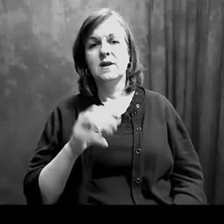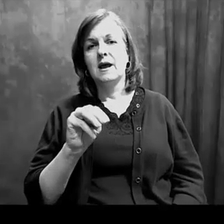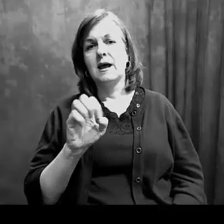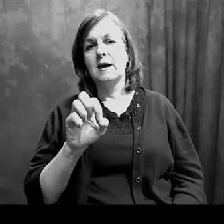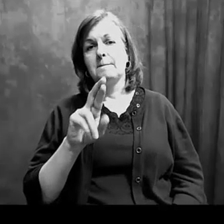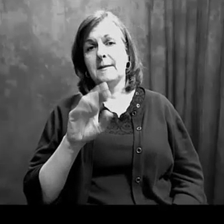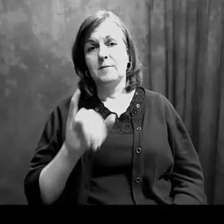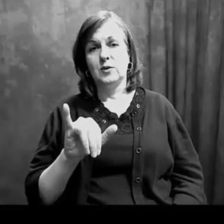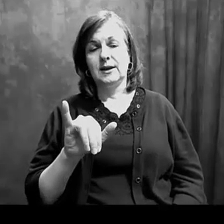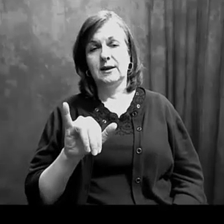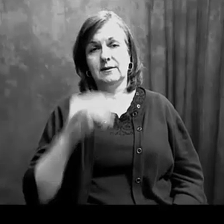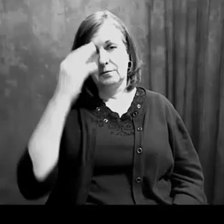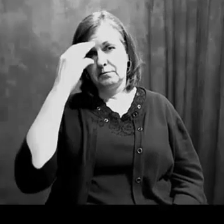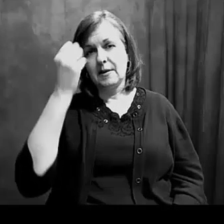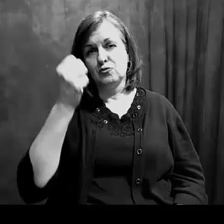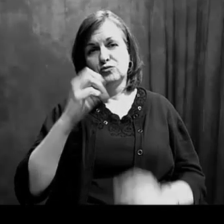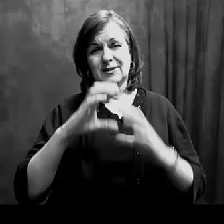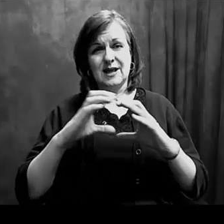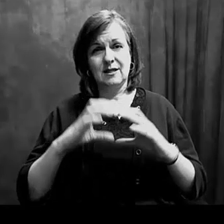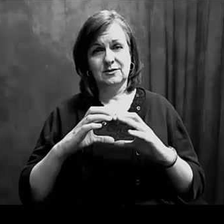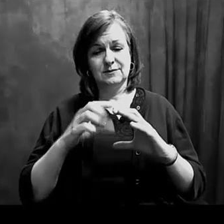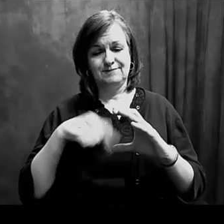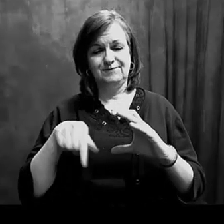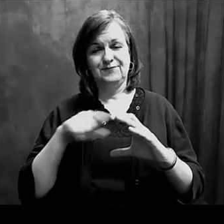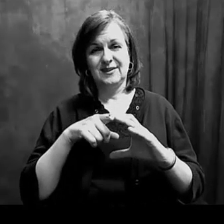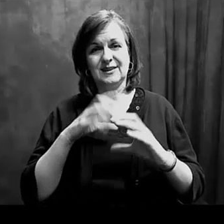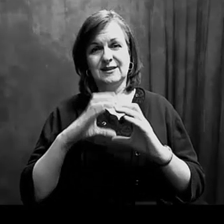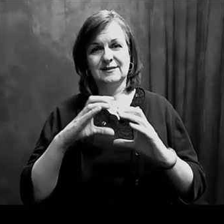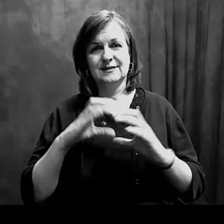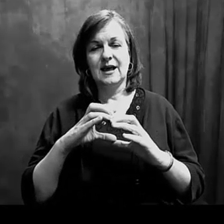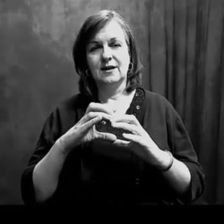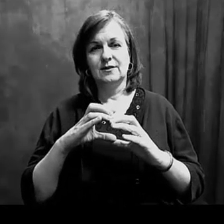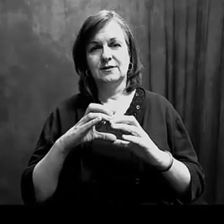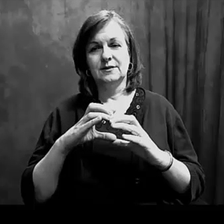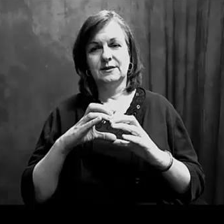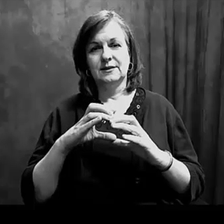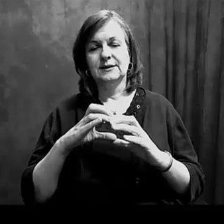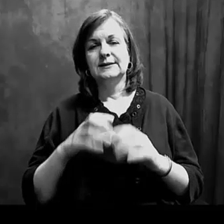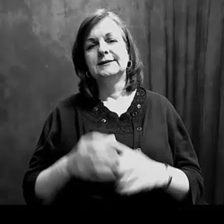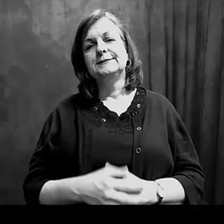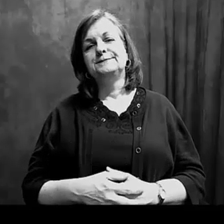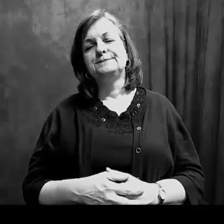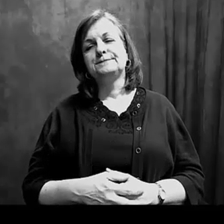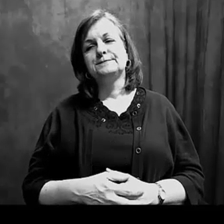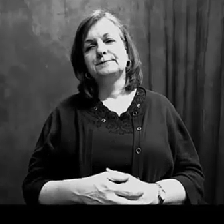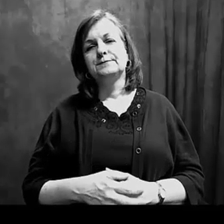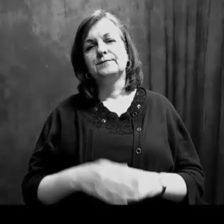Memory cells, these are the ones that are going to be responsible for long-term